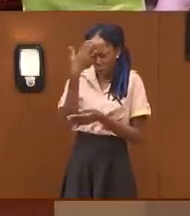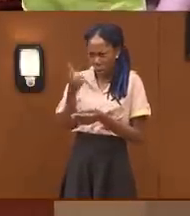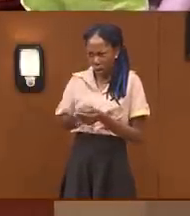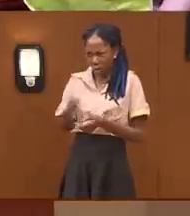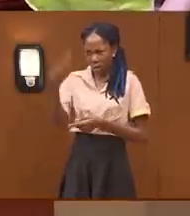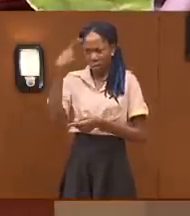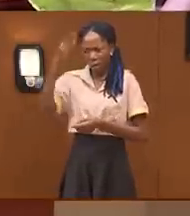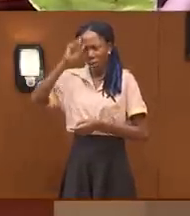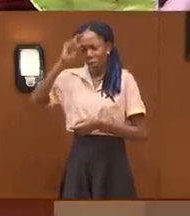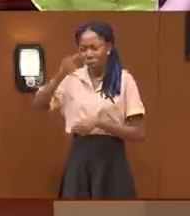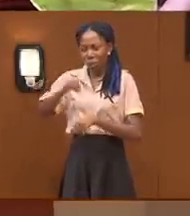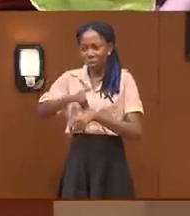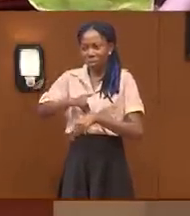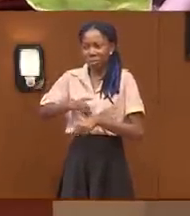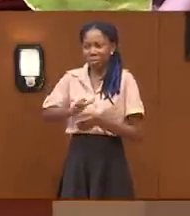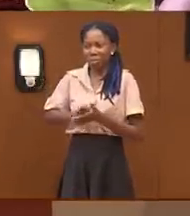have wisdom. Sorry, ma'am.